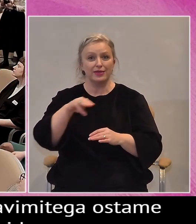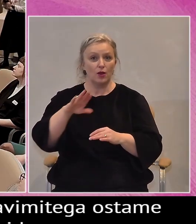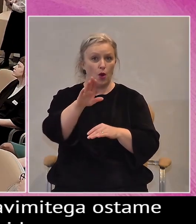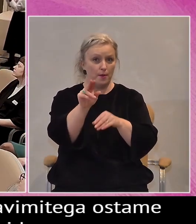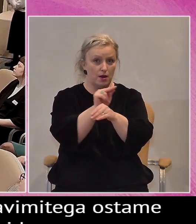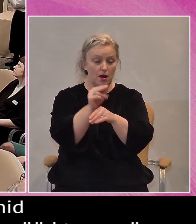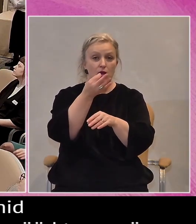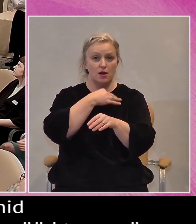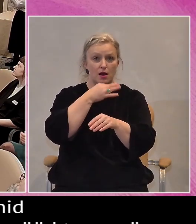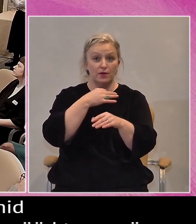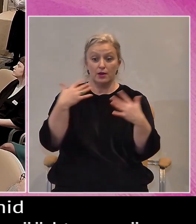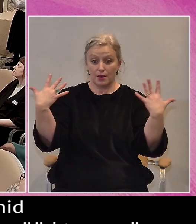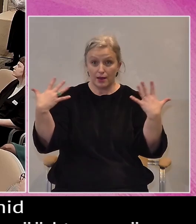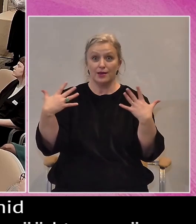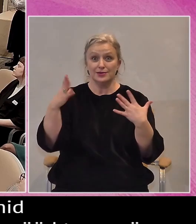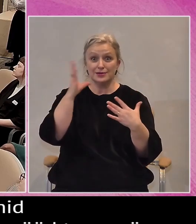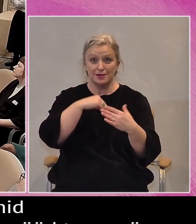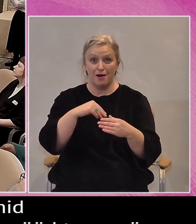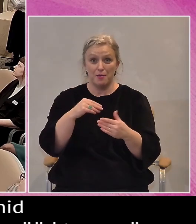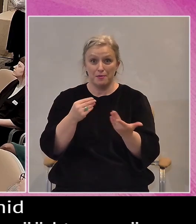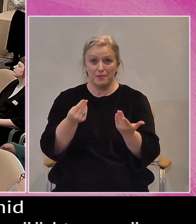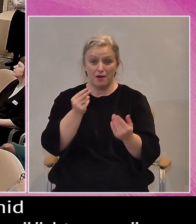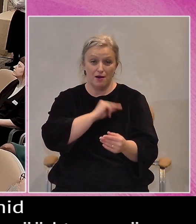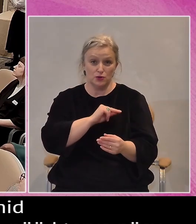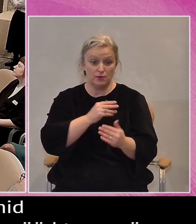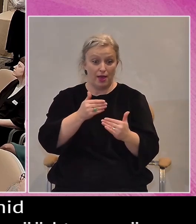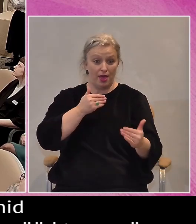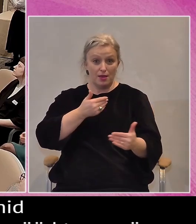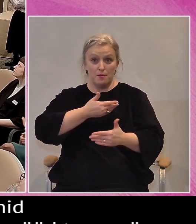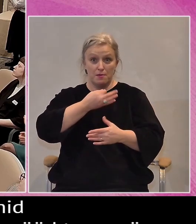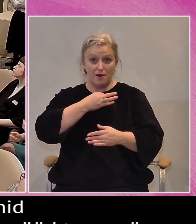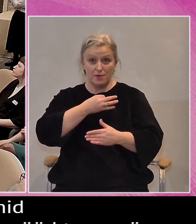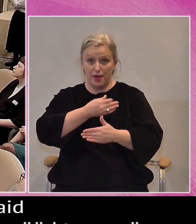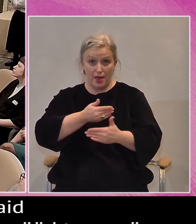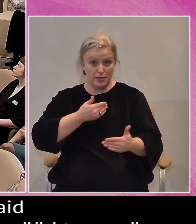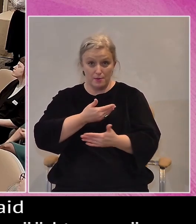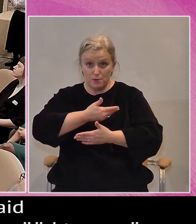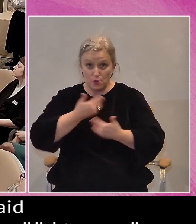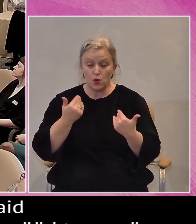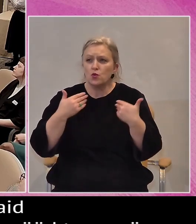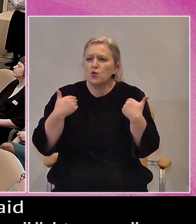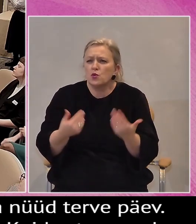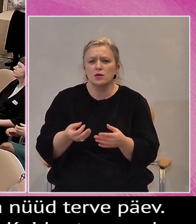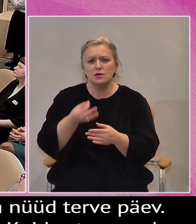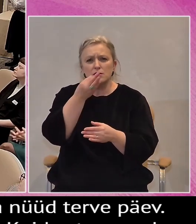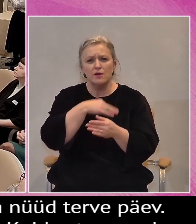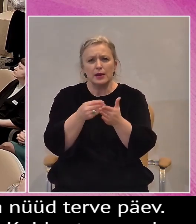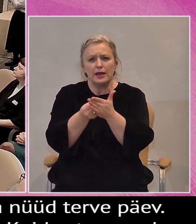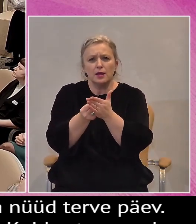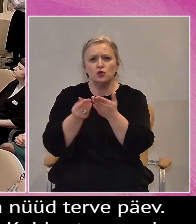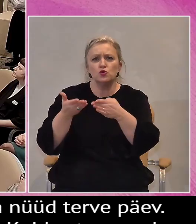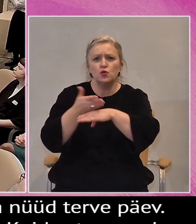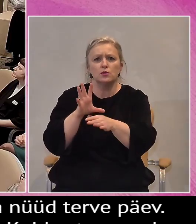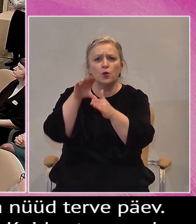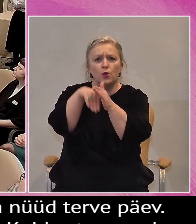and work on the computer. Or with Rett syndrome, children who are able to use their hands while they couldn't